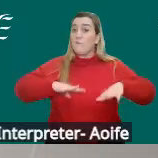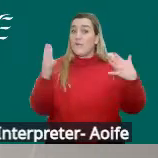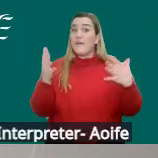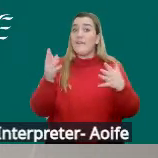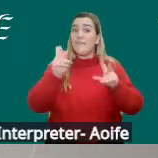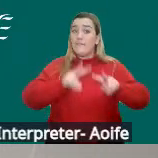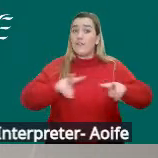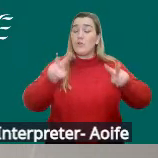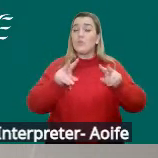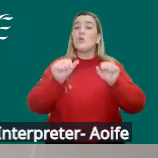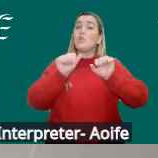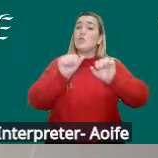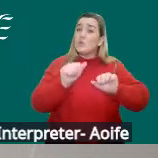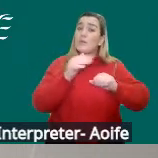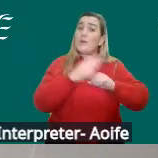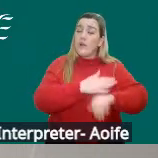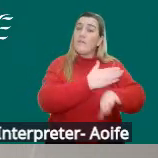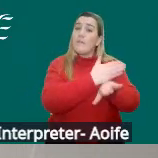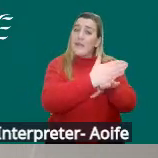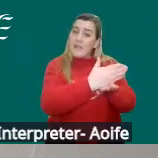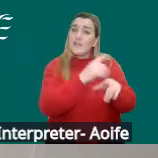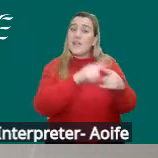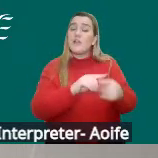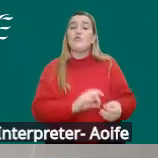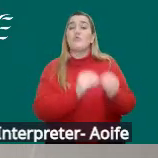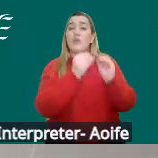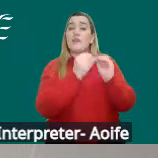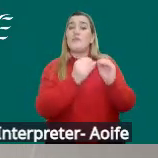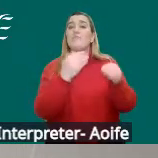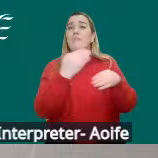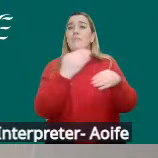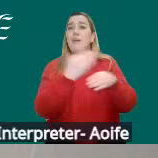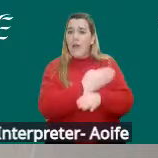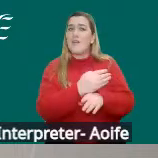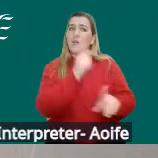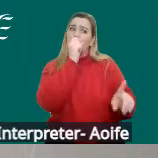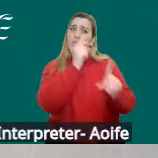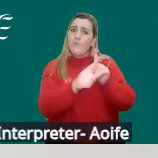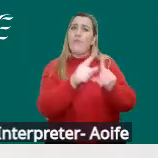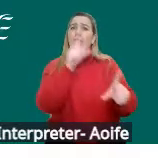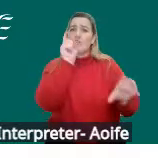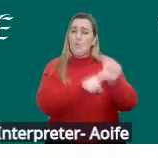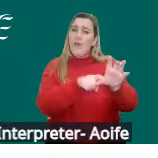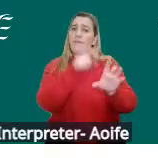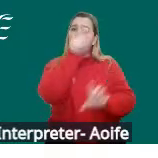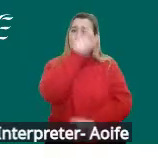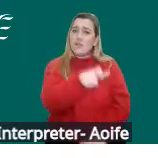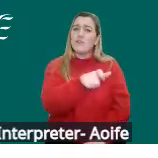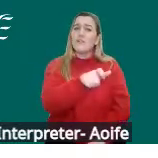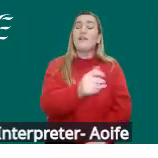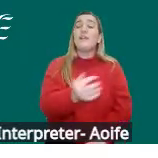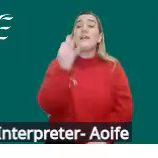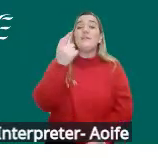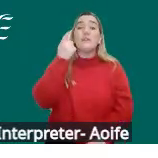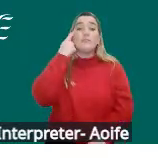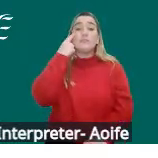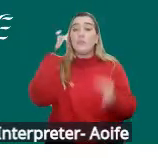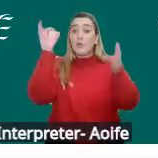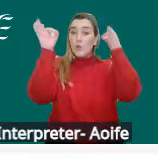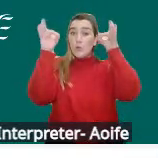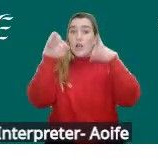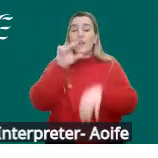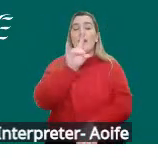for beginners and designed by qualified exercise professionals. If you go into your internet search engine and